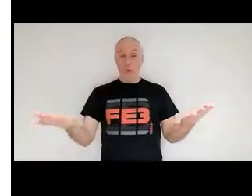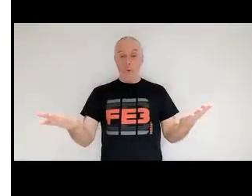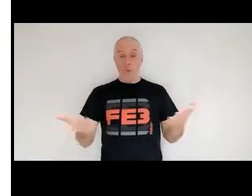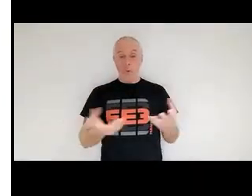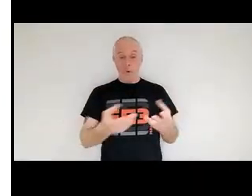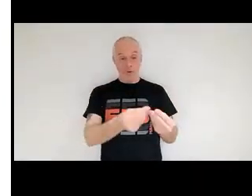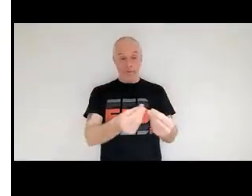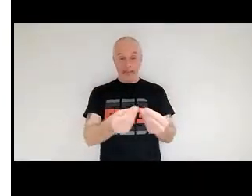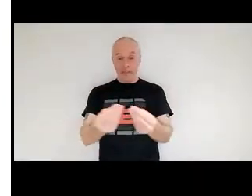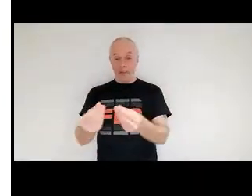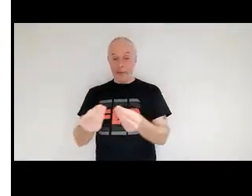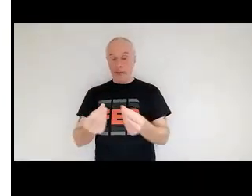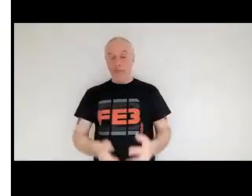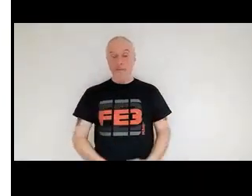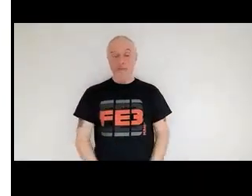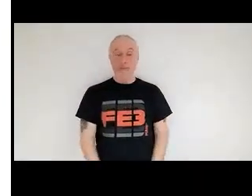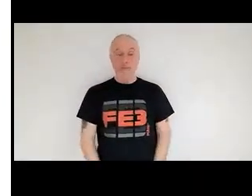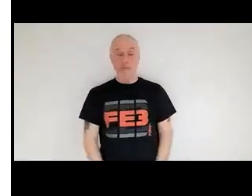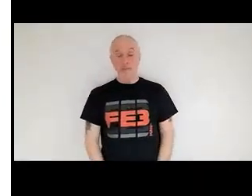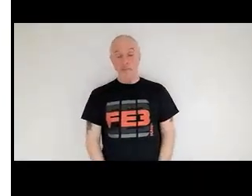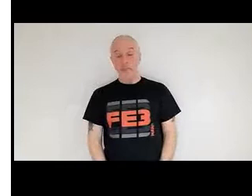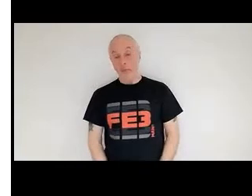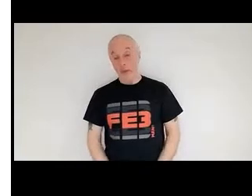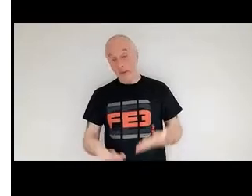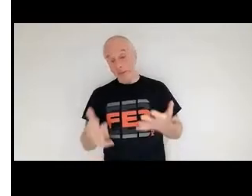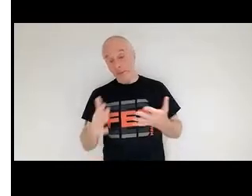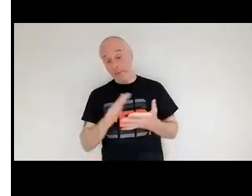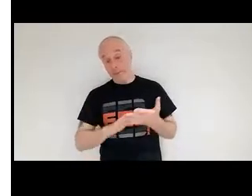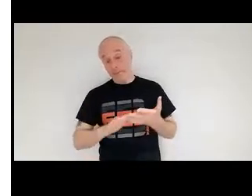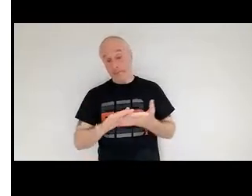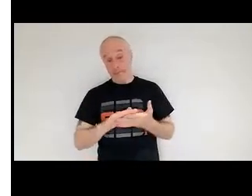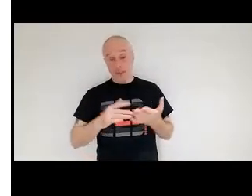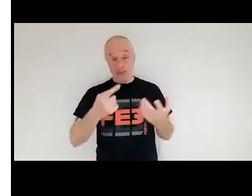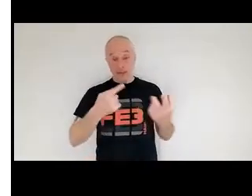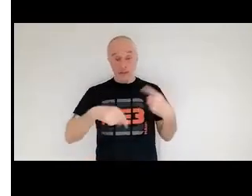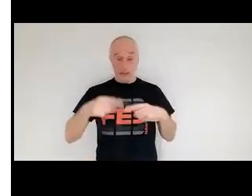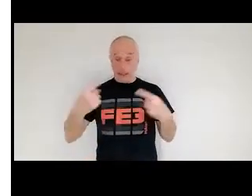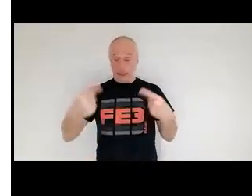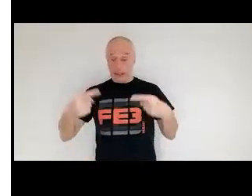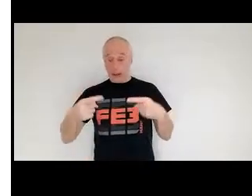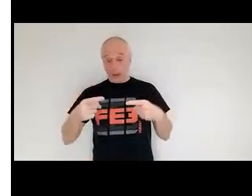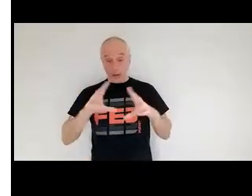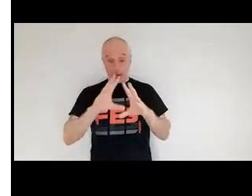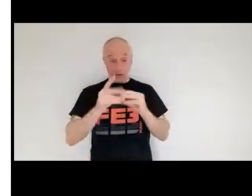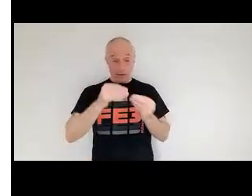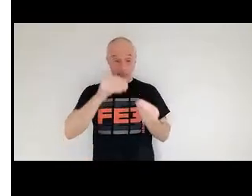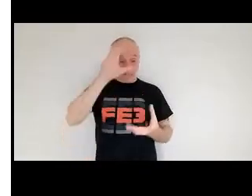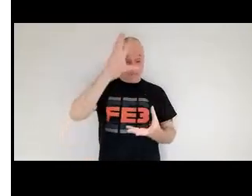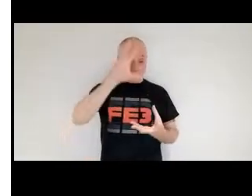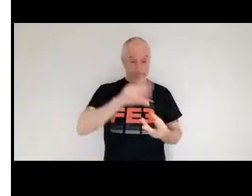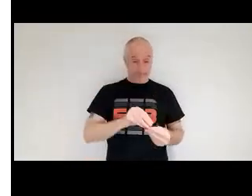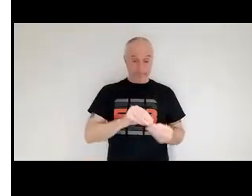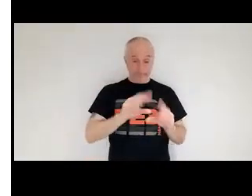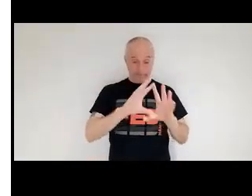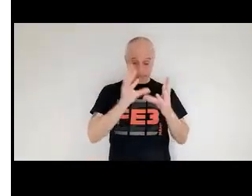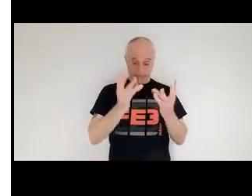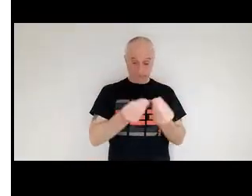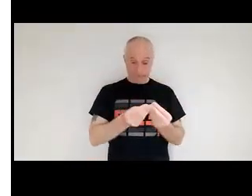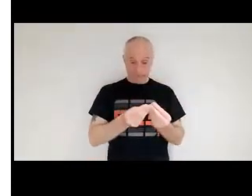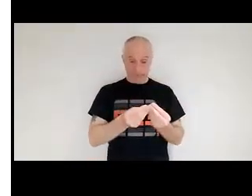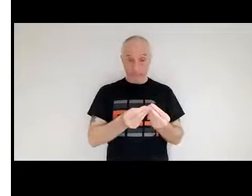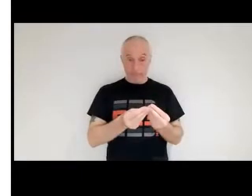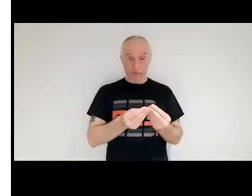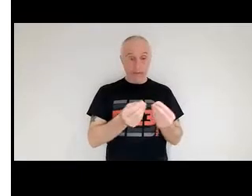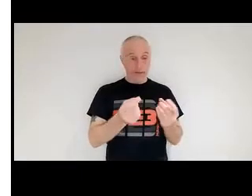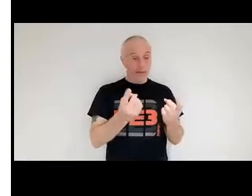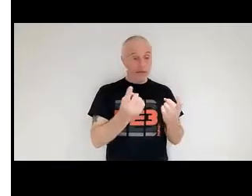materials, and that allowed us to justify the conclusion that the materials used on the